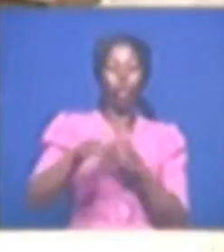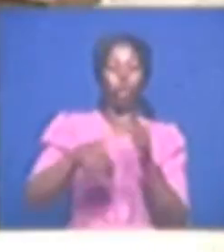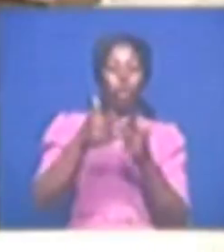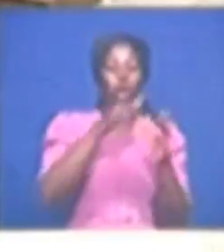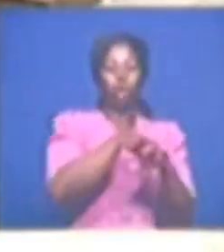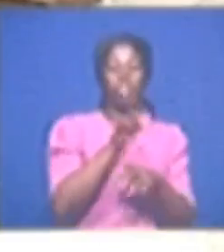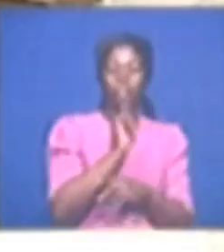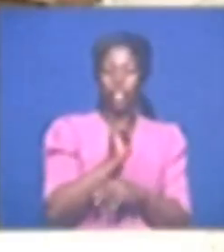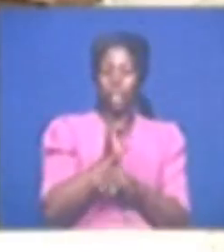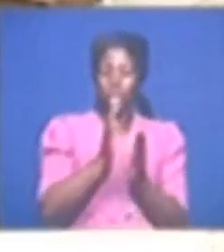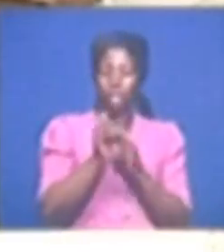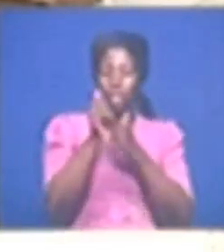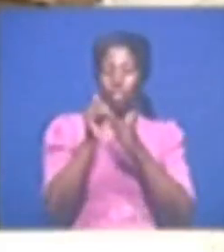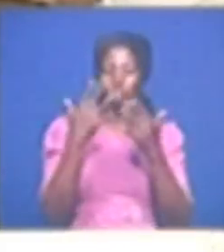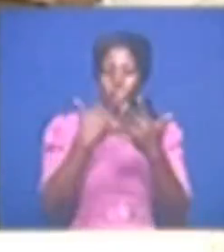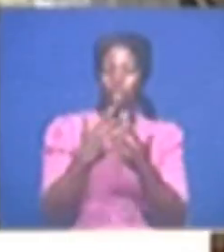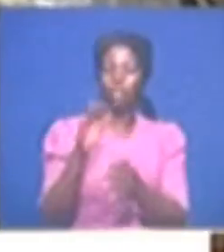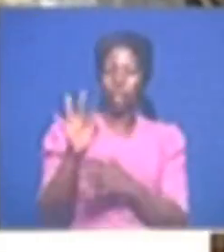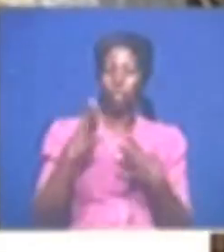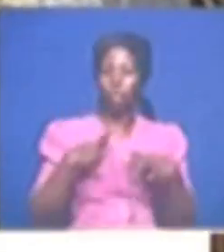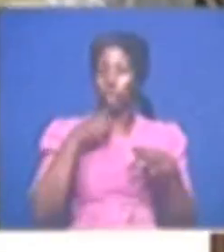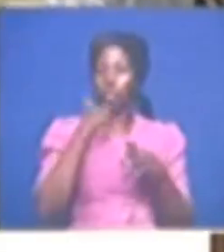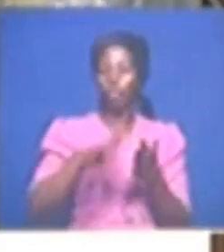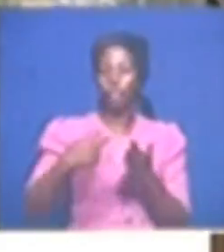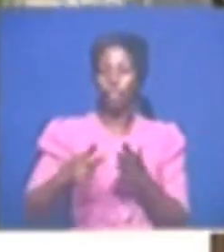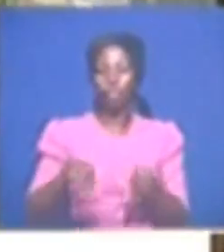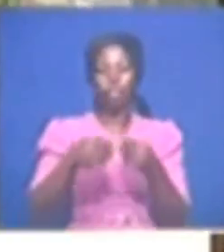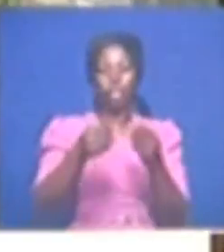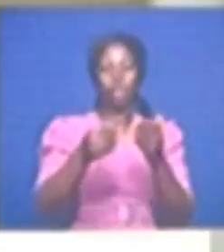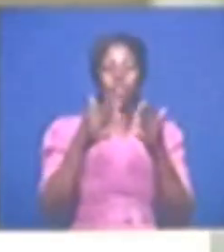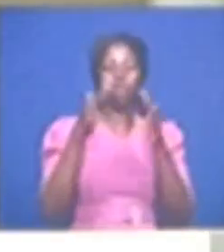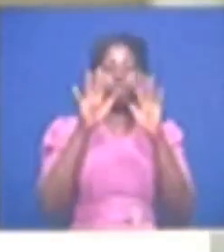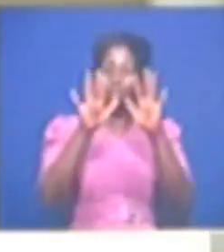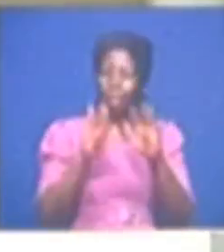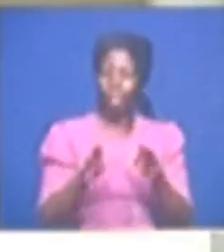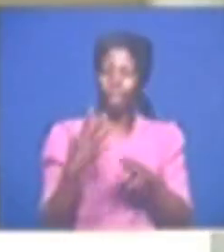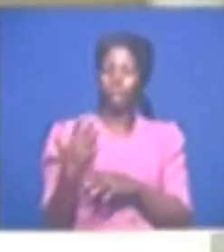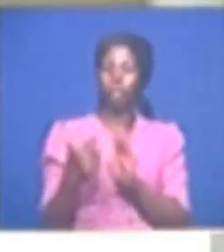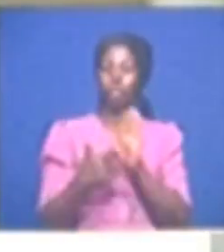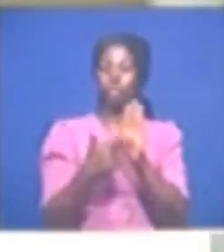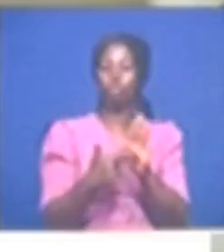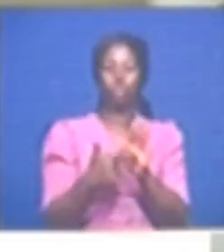the arrest of 3 people who failed to produce relevant documents. Sugar